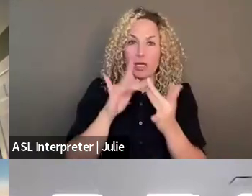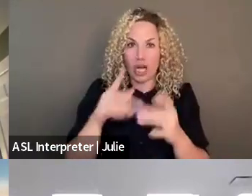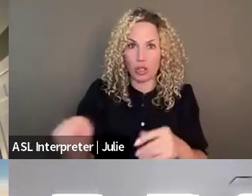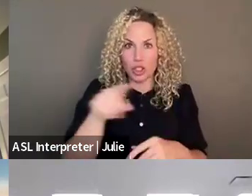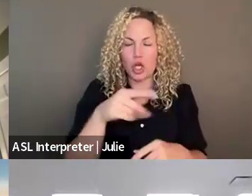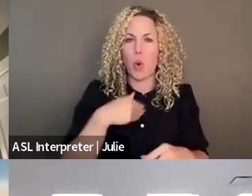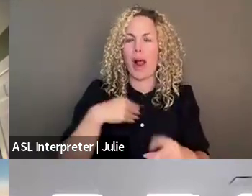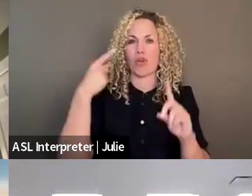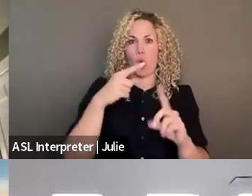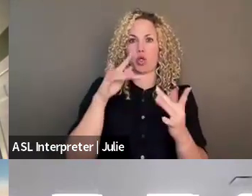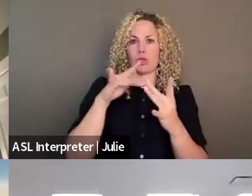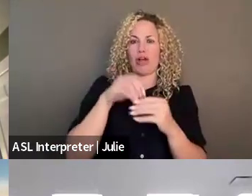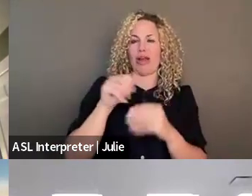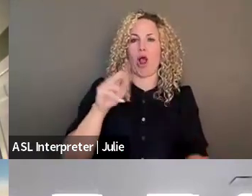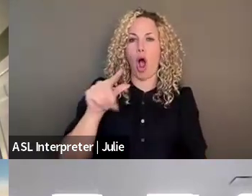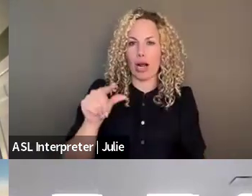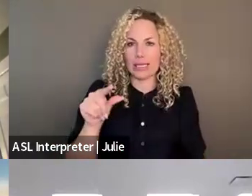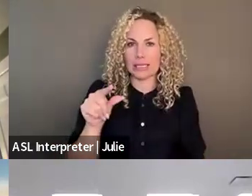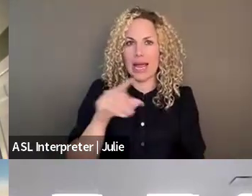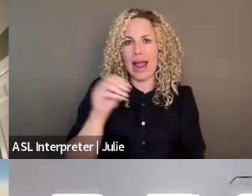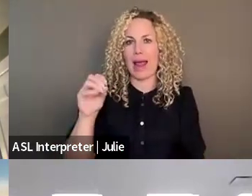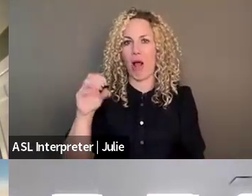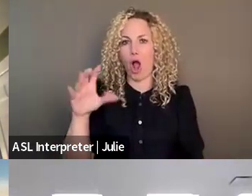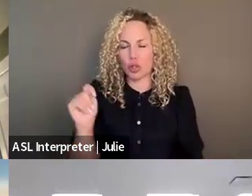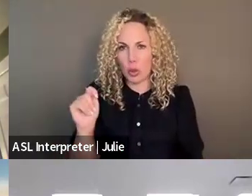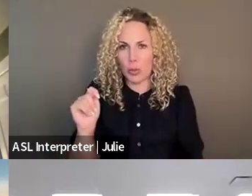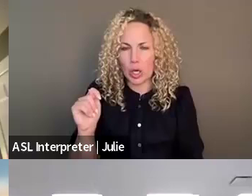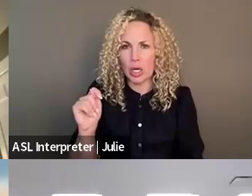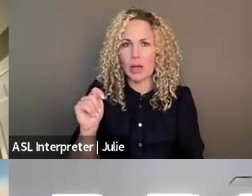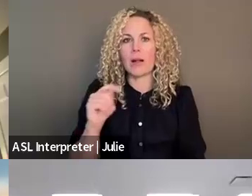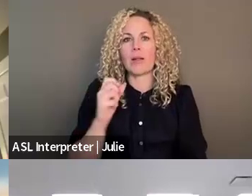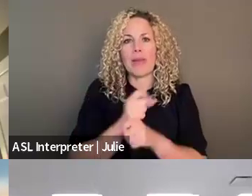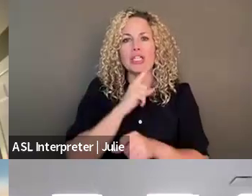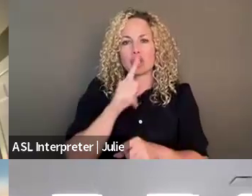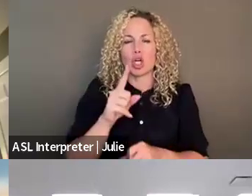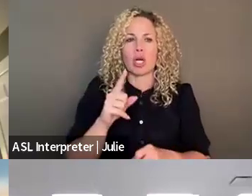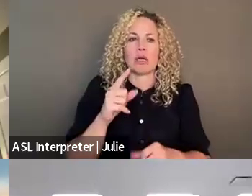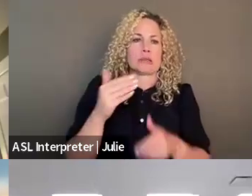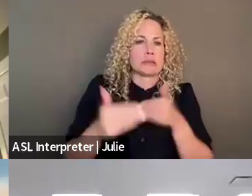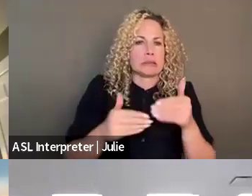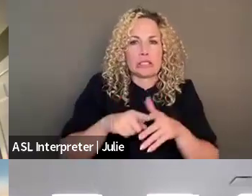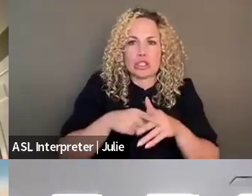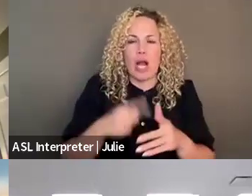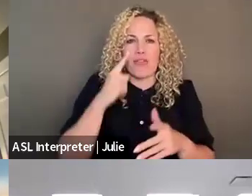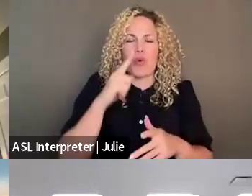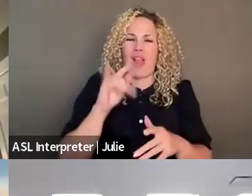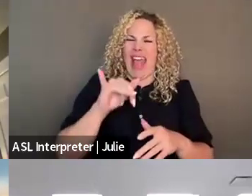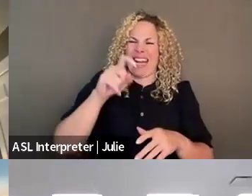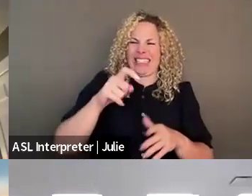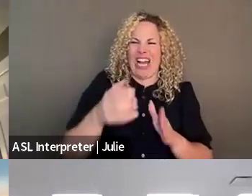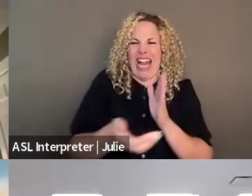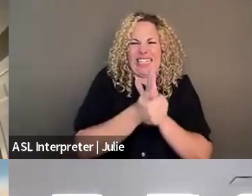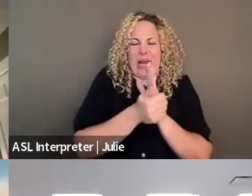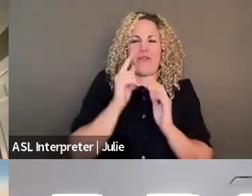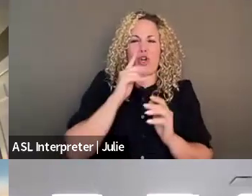We have a goal to reach out in August and October to get you guys started, to make the necessary addendums to your